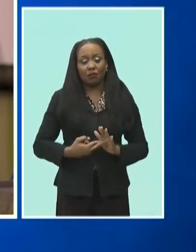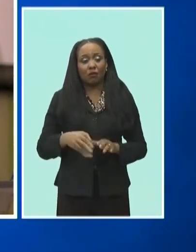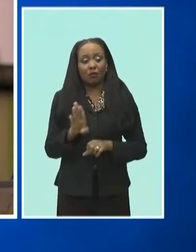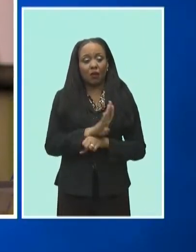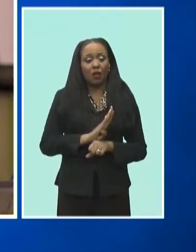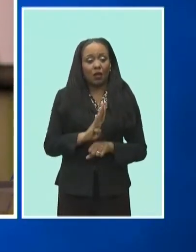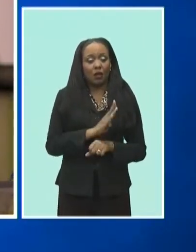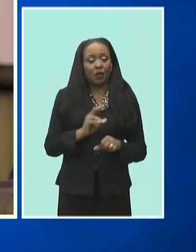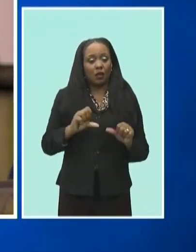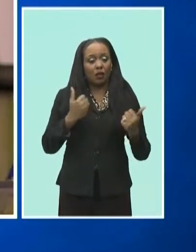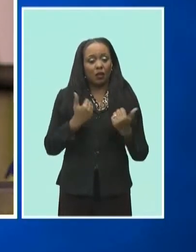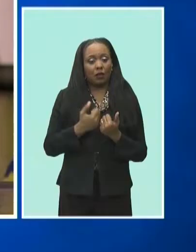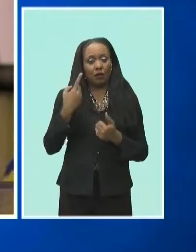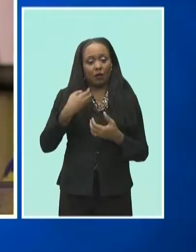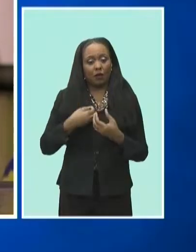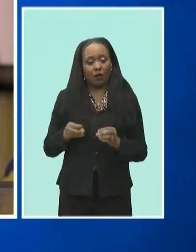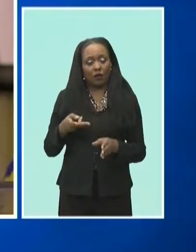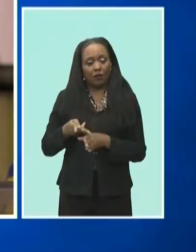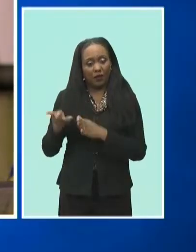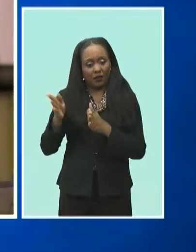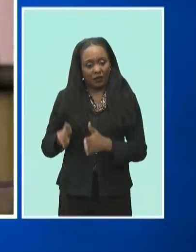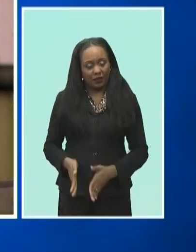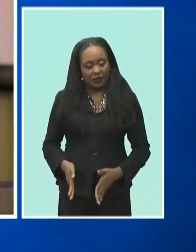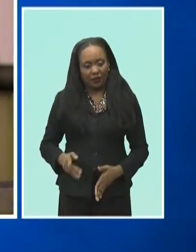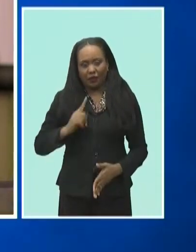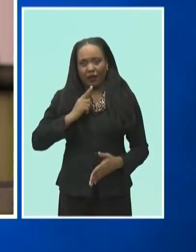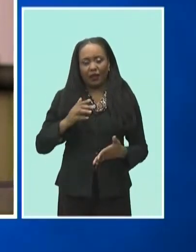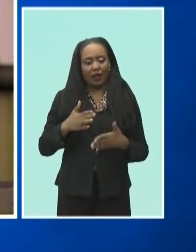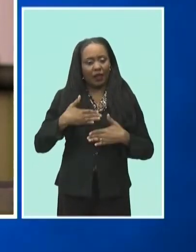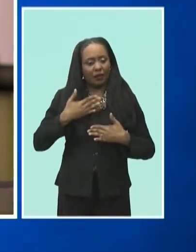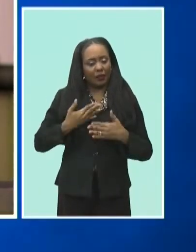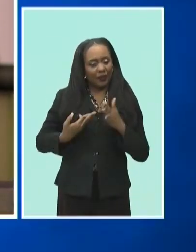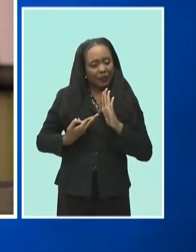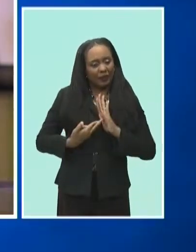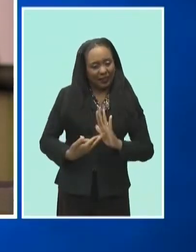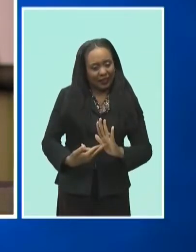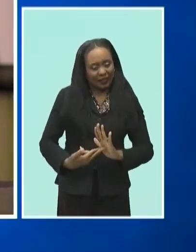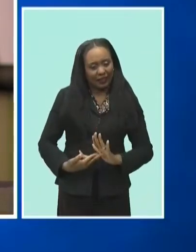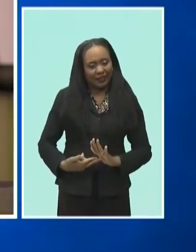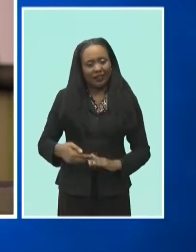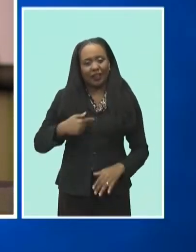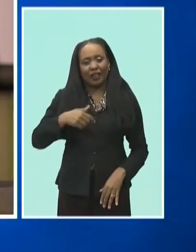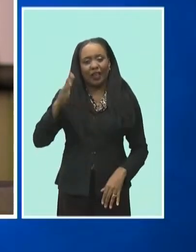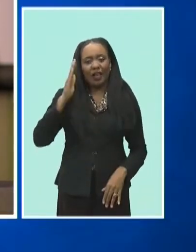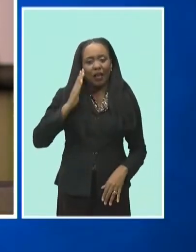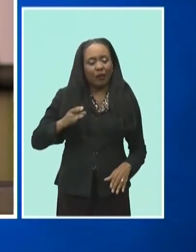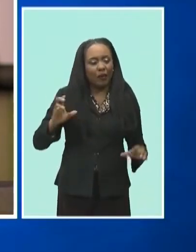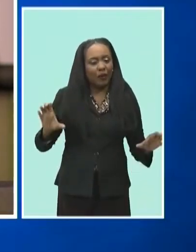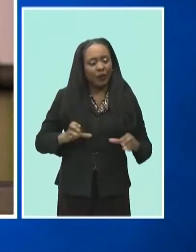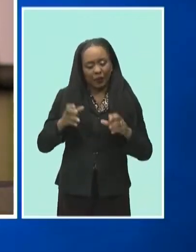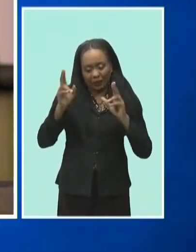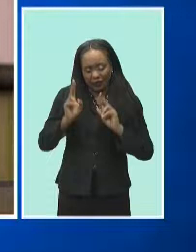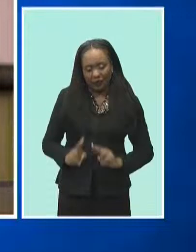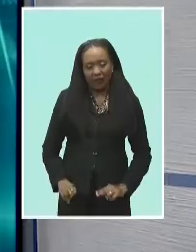Association of Office Professionals. And like I said earlier, I will do credit to my nation wherever I